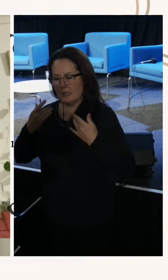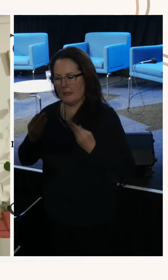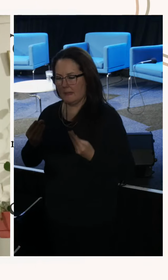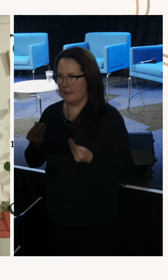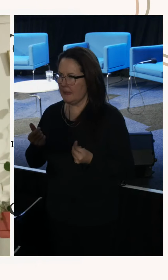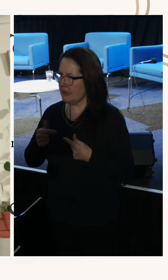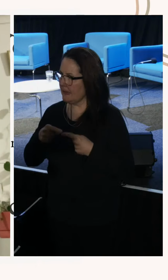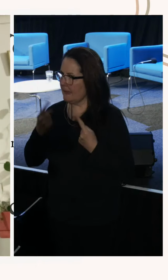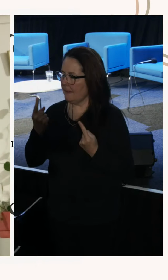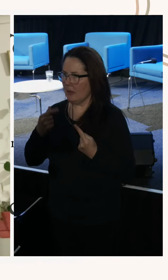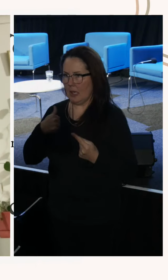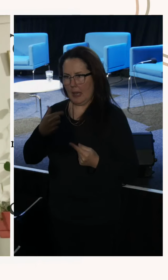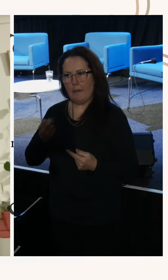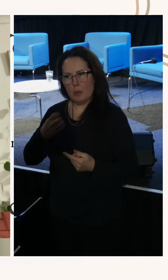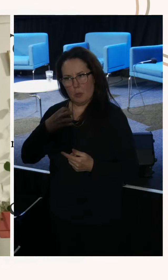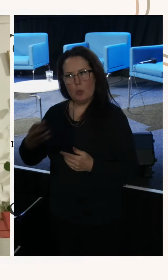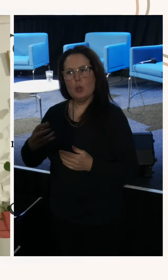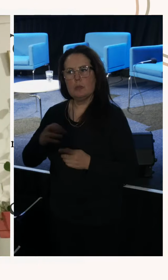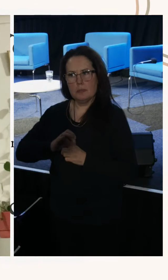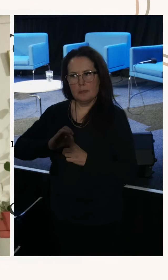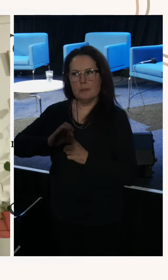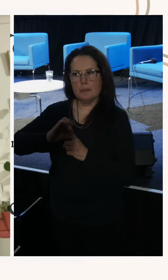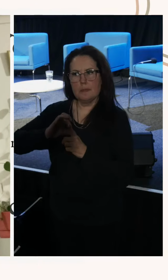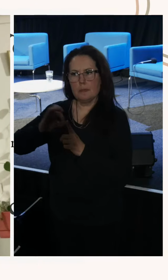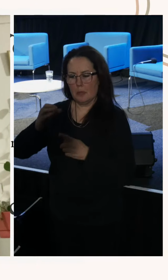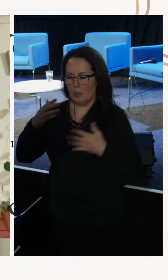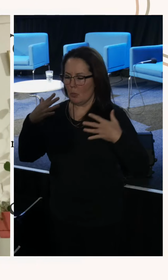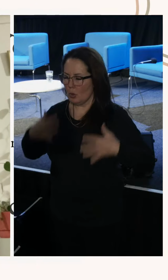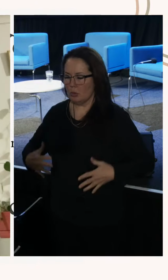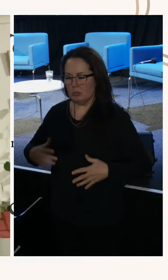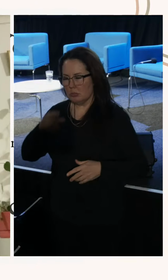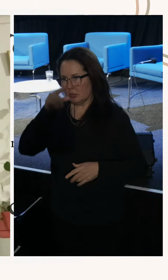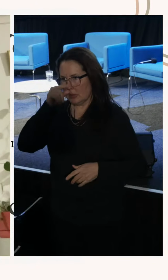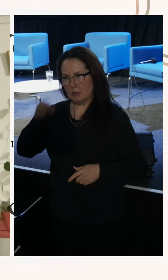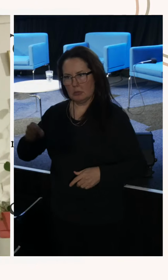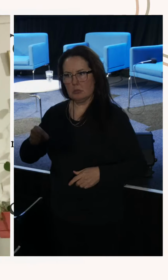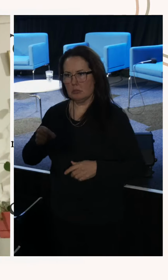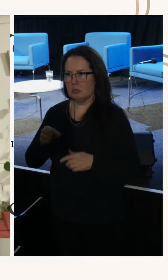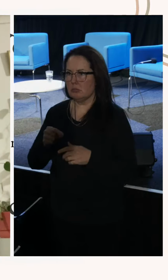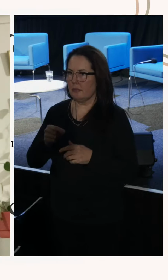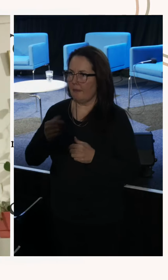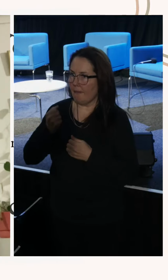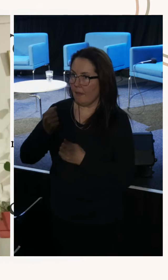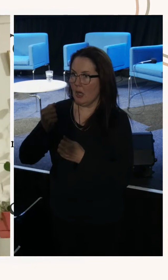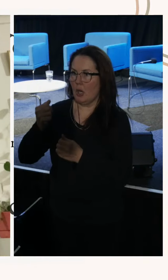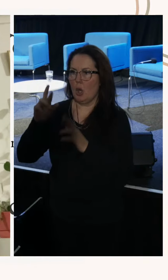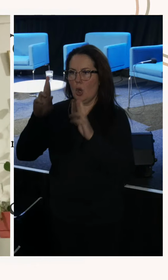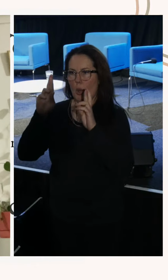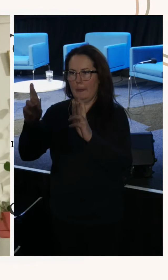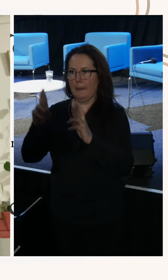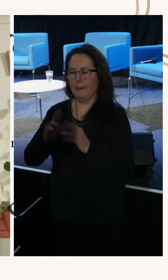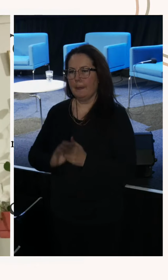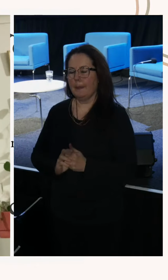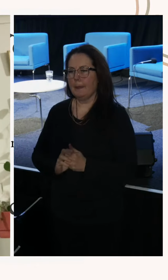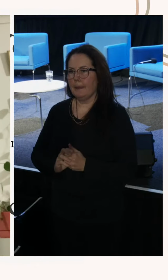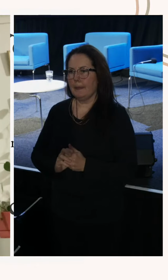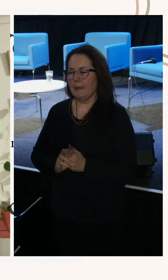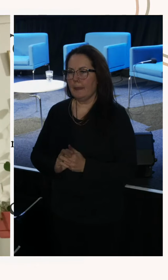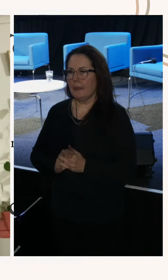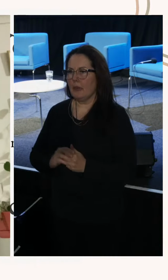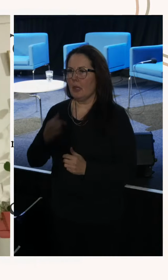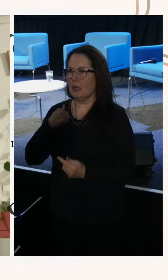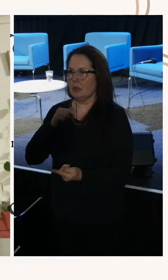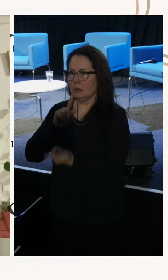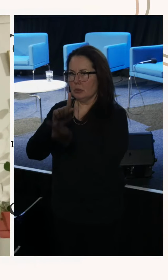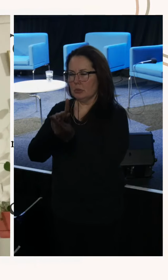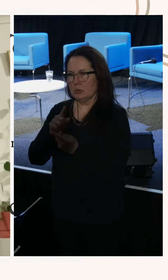I am more in my body. My body is sturdy. I hope it can fight. I sat recently in a meeting with someone objectionable